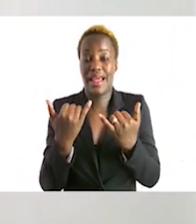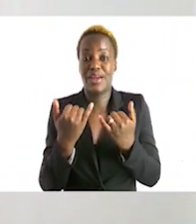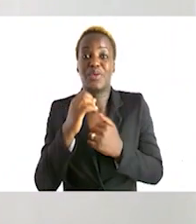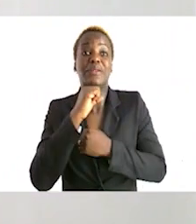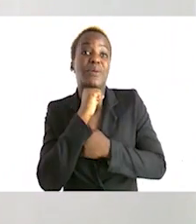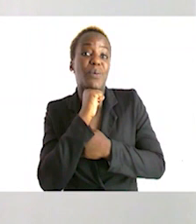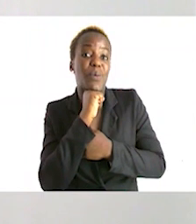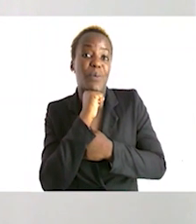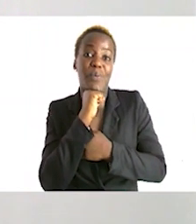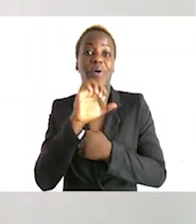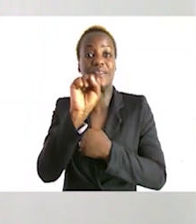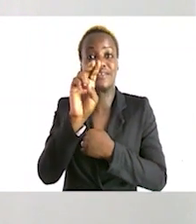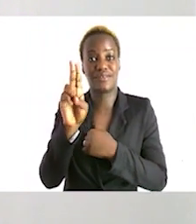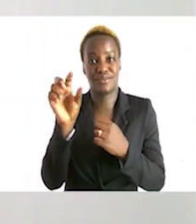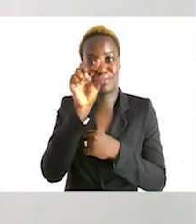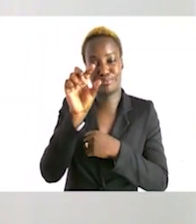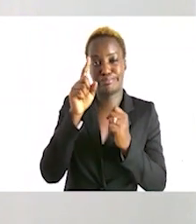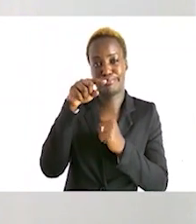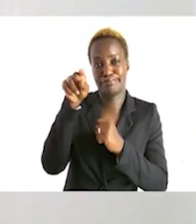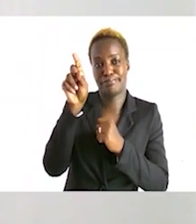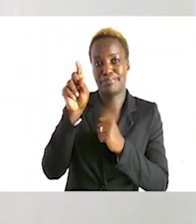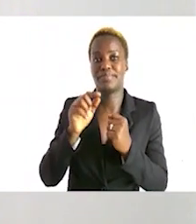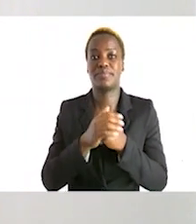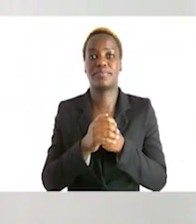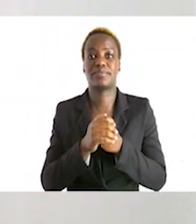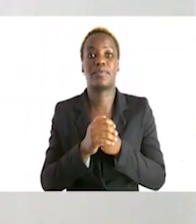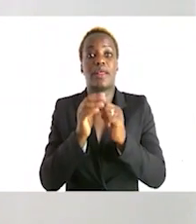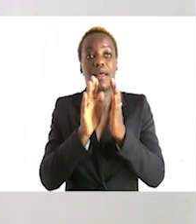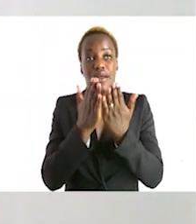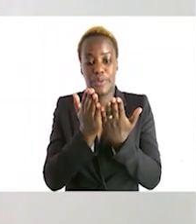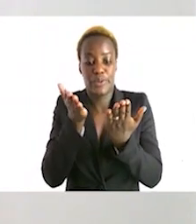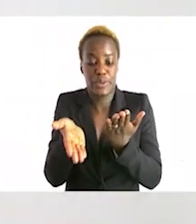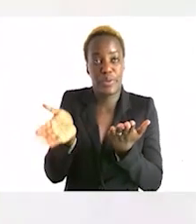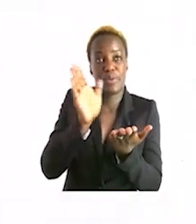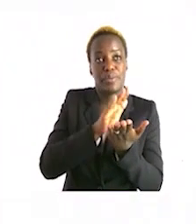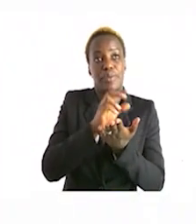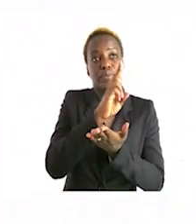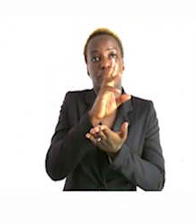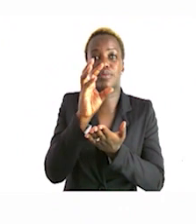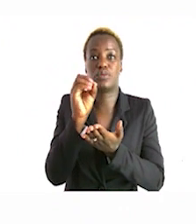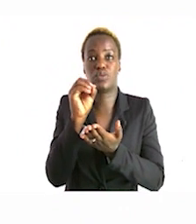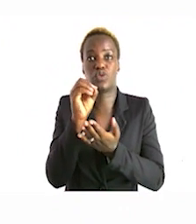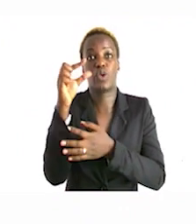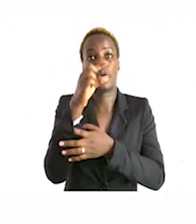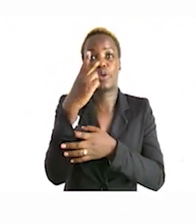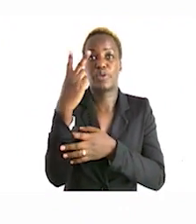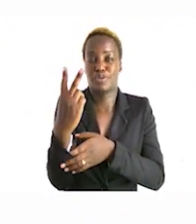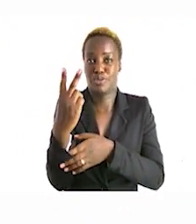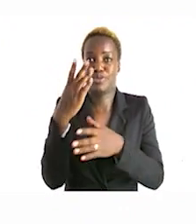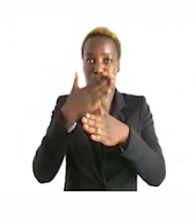sh words correctly. Now I would like for us to turn to page 20, grade 2